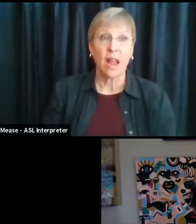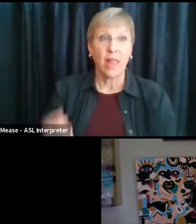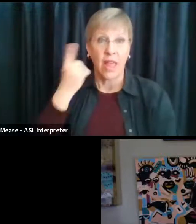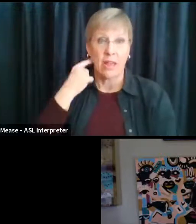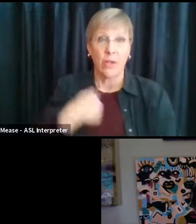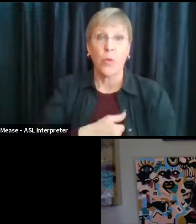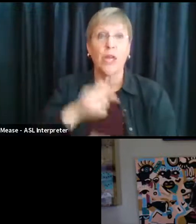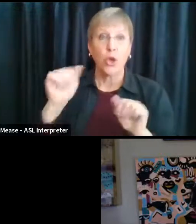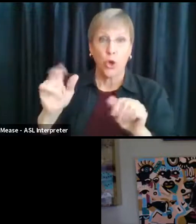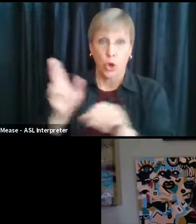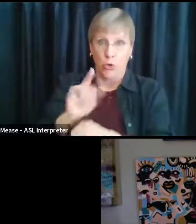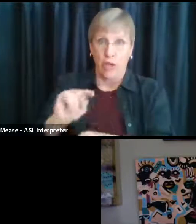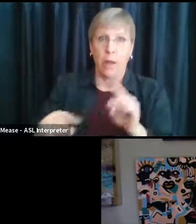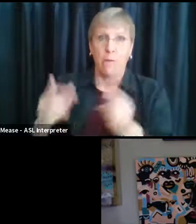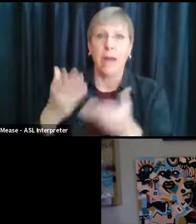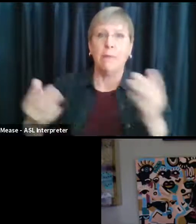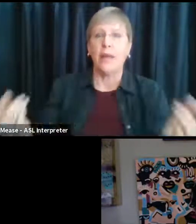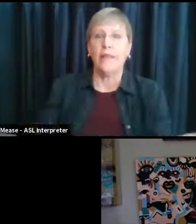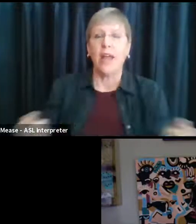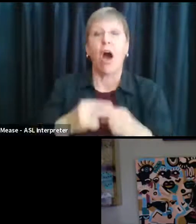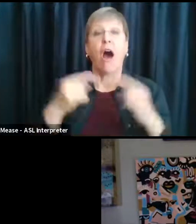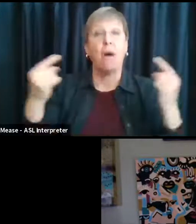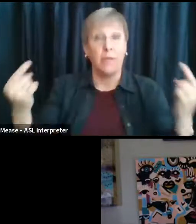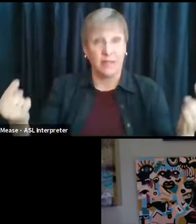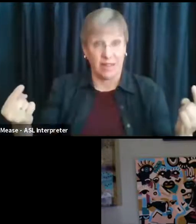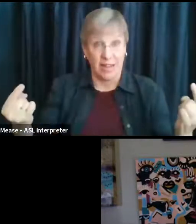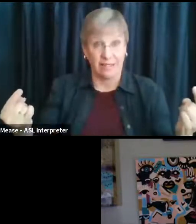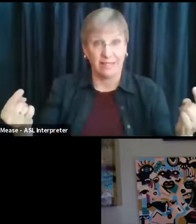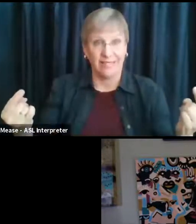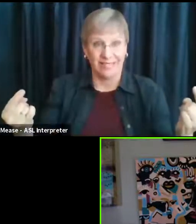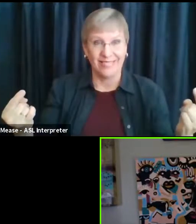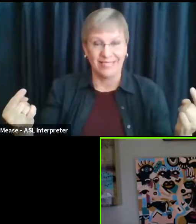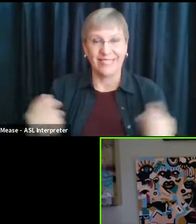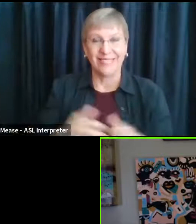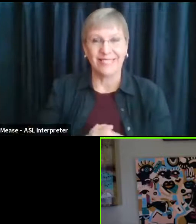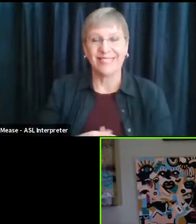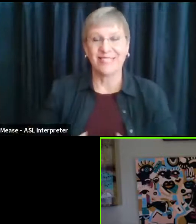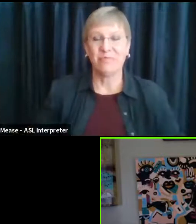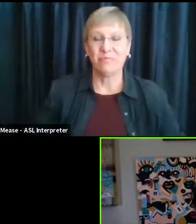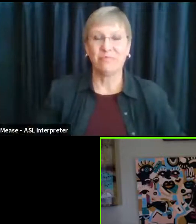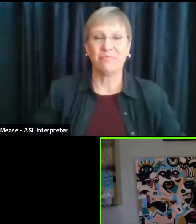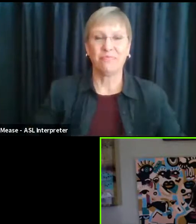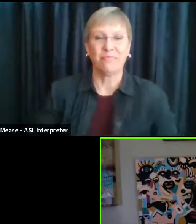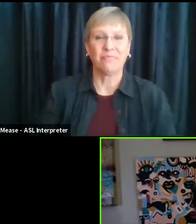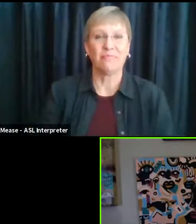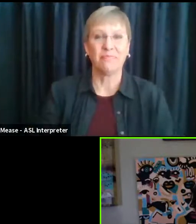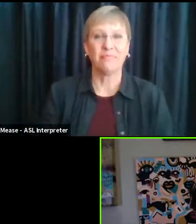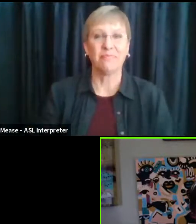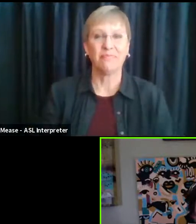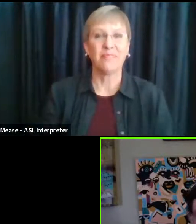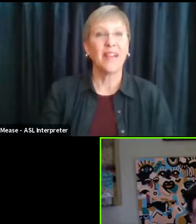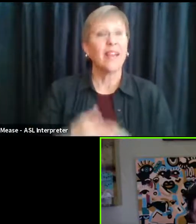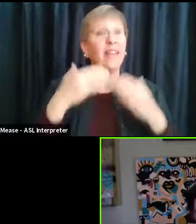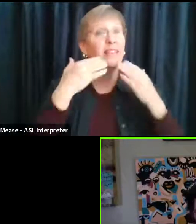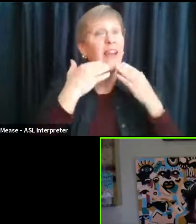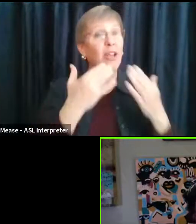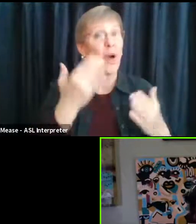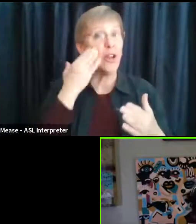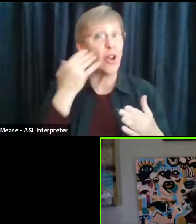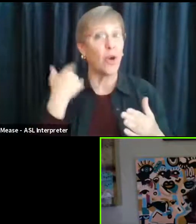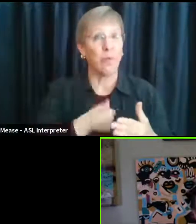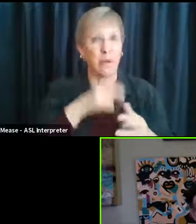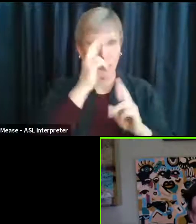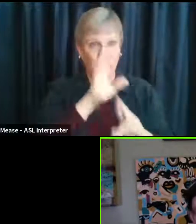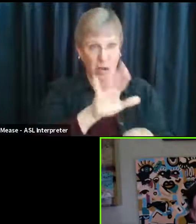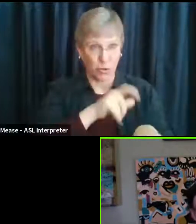could use it, but maybe in the other way. The other direction, perhaps. Thank you. I know that we must respect